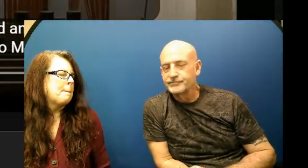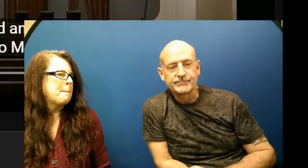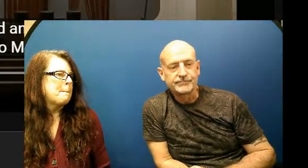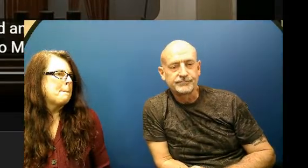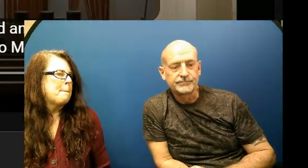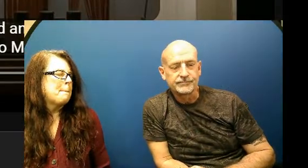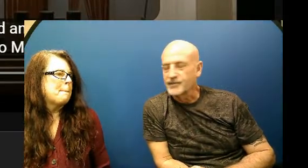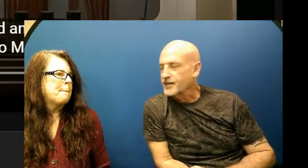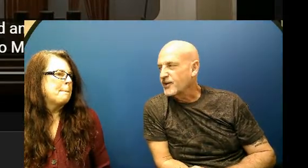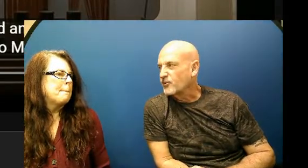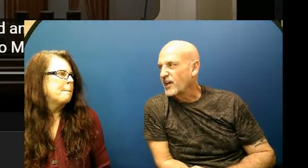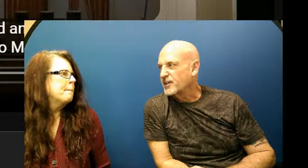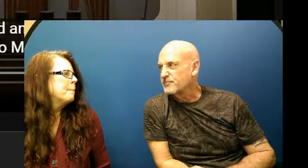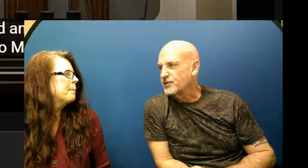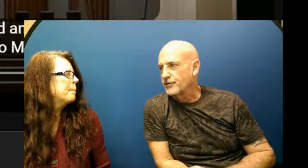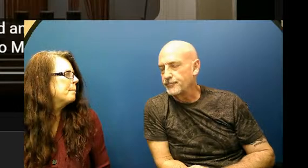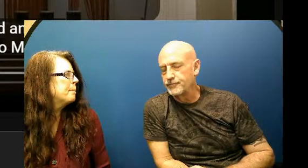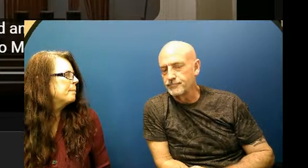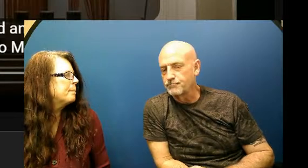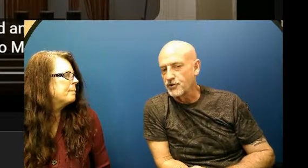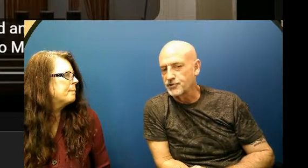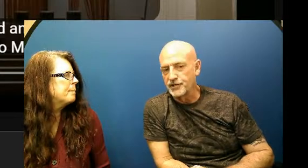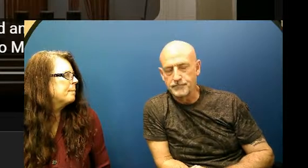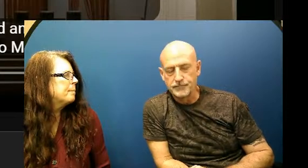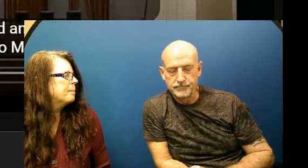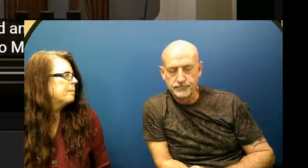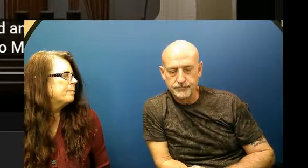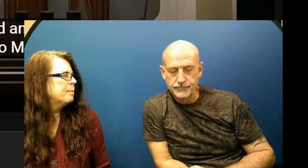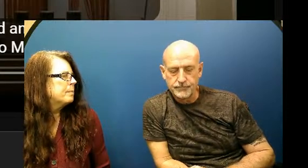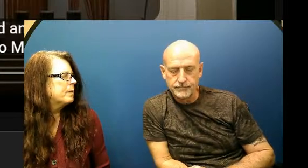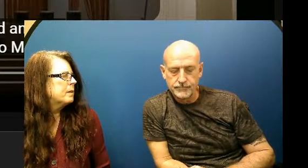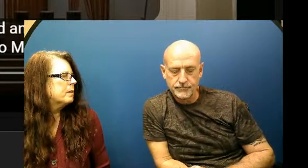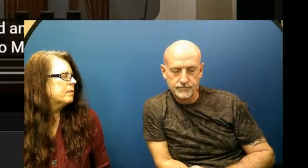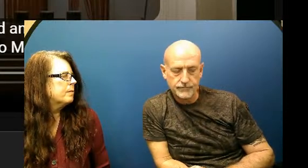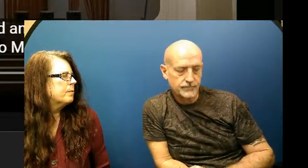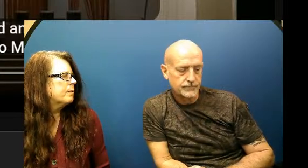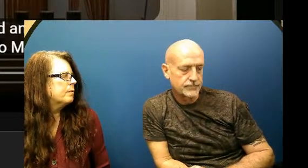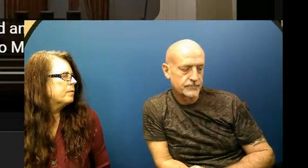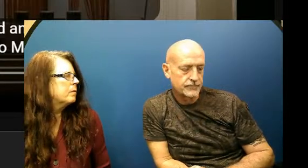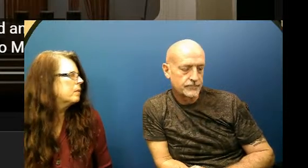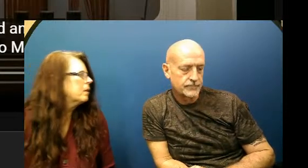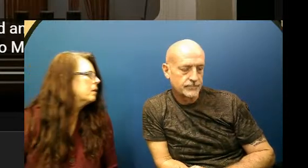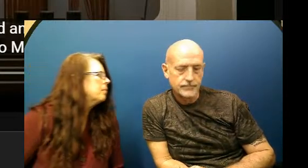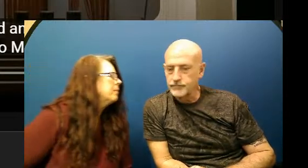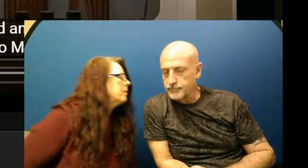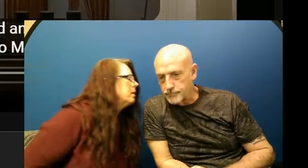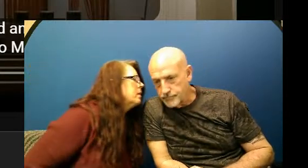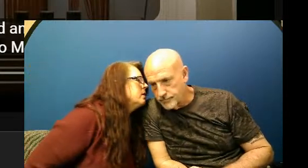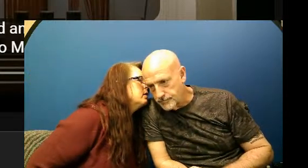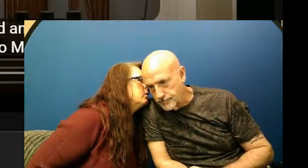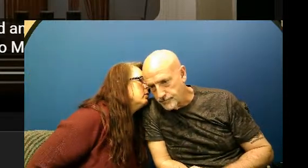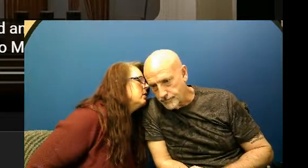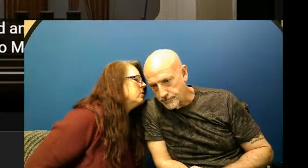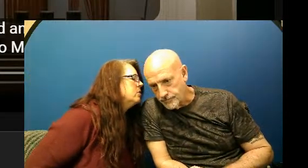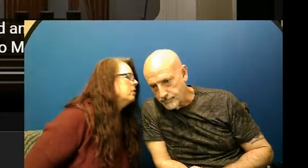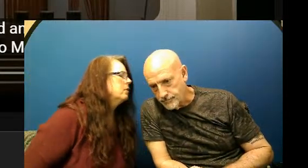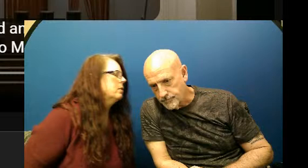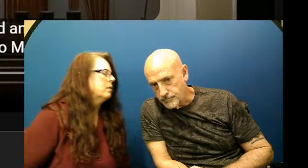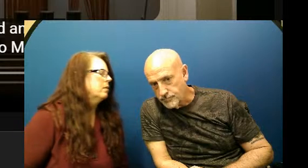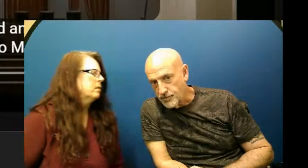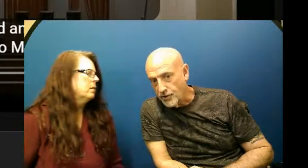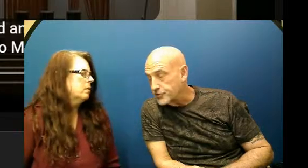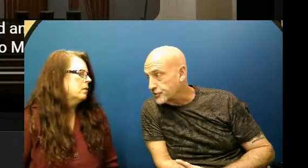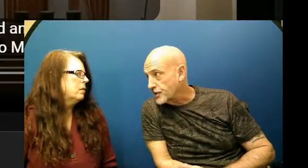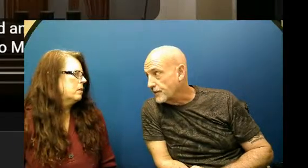their 20s, that they would use that information over time to develop spies, to turn